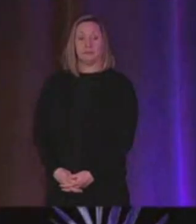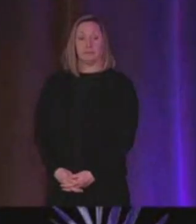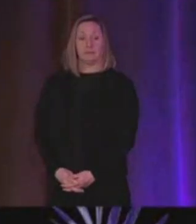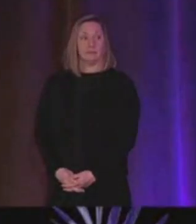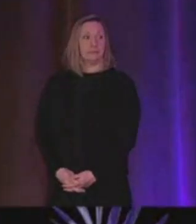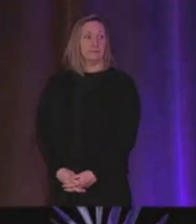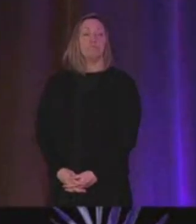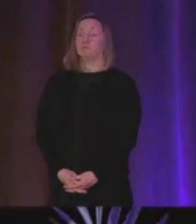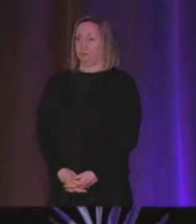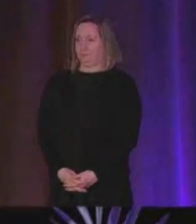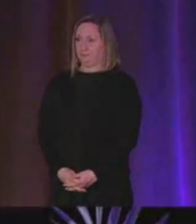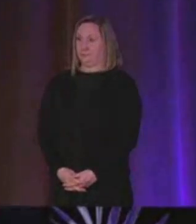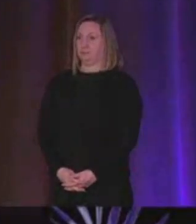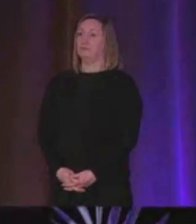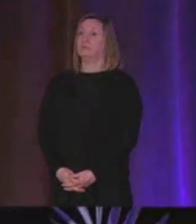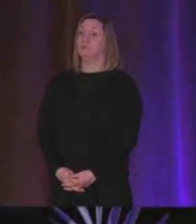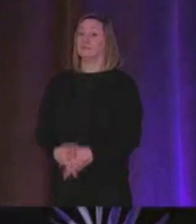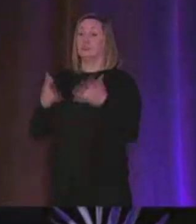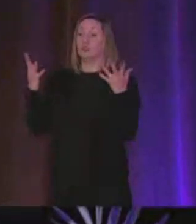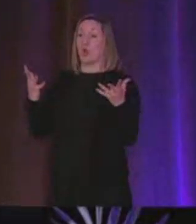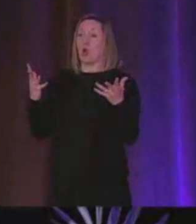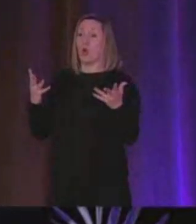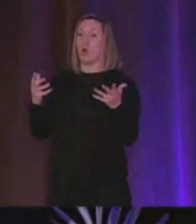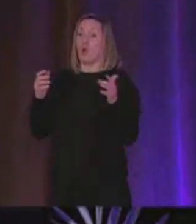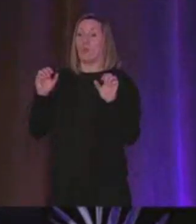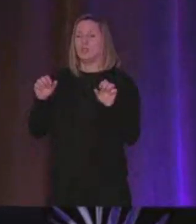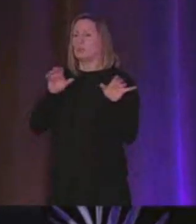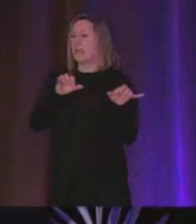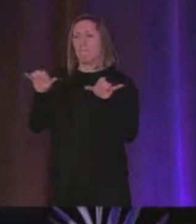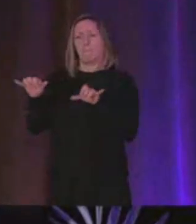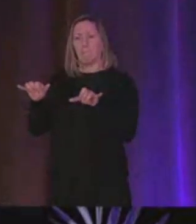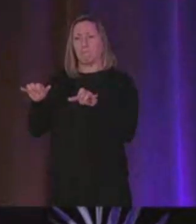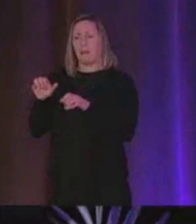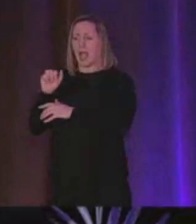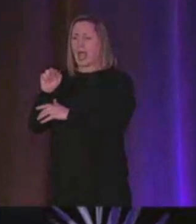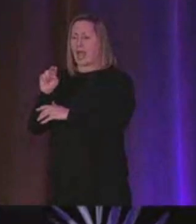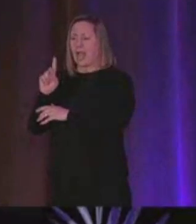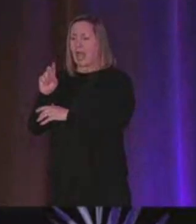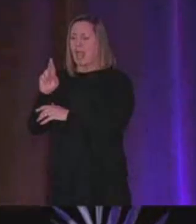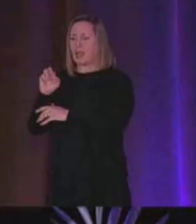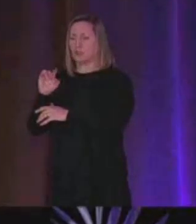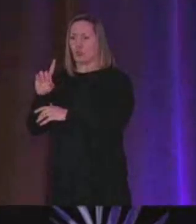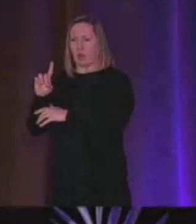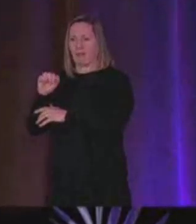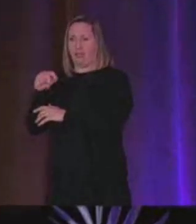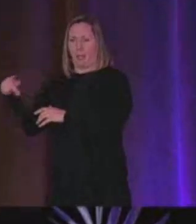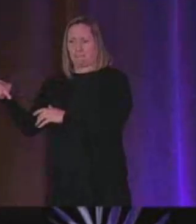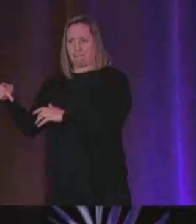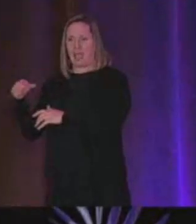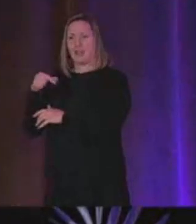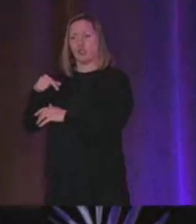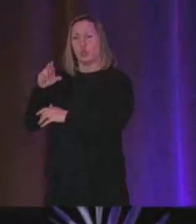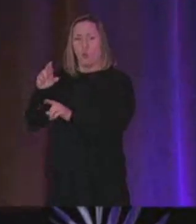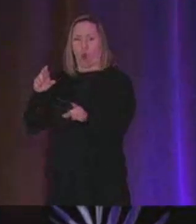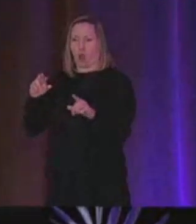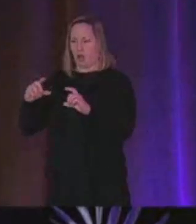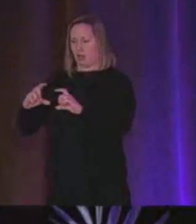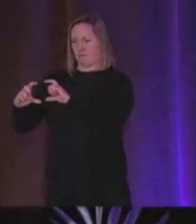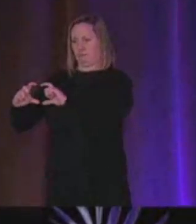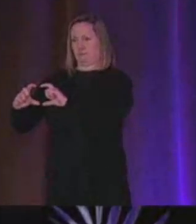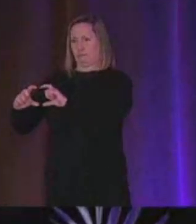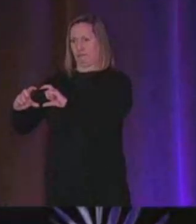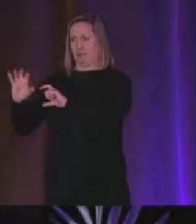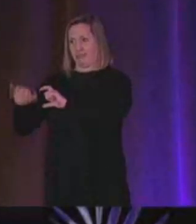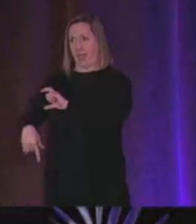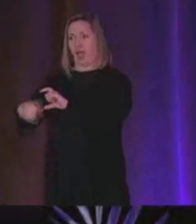Okay. So we can do the same thing on the Android application, and that QR code on that side, you